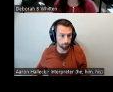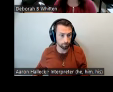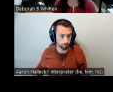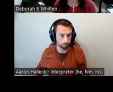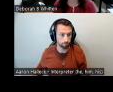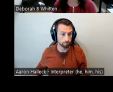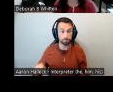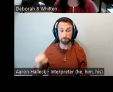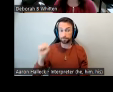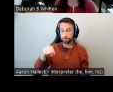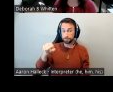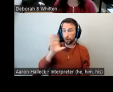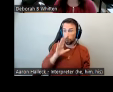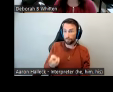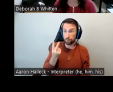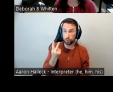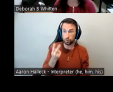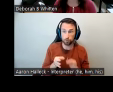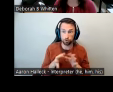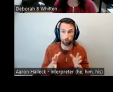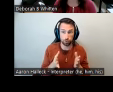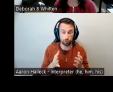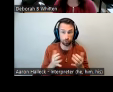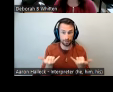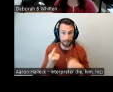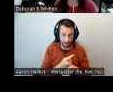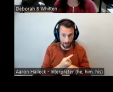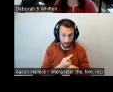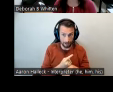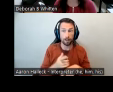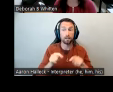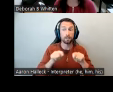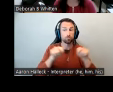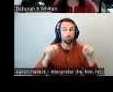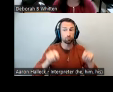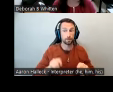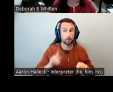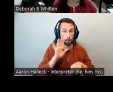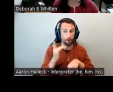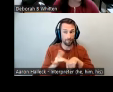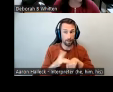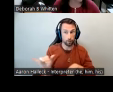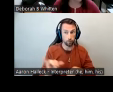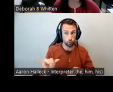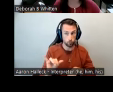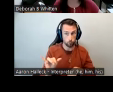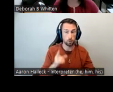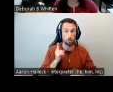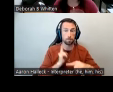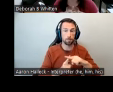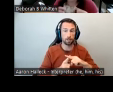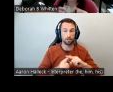today. The transcripts are going to be available as well as part of the recording, as well as a chat log.